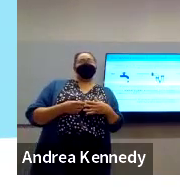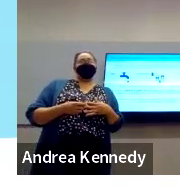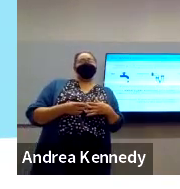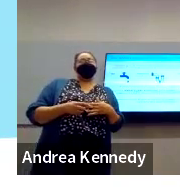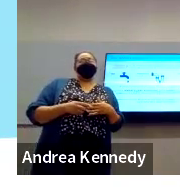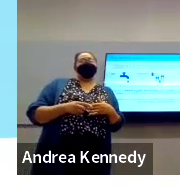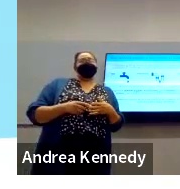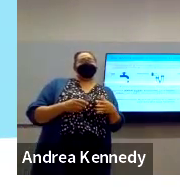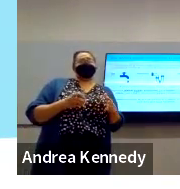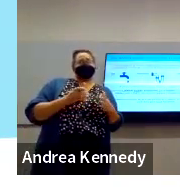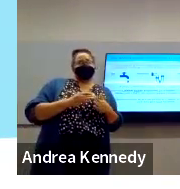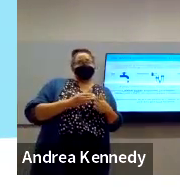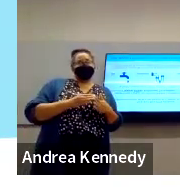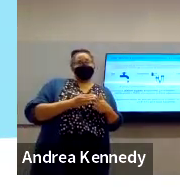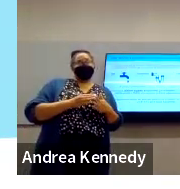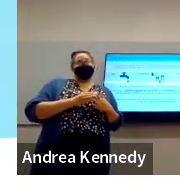is working.